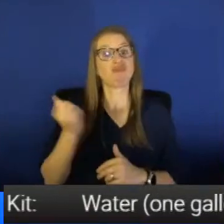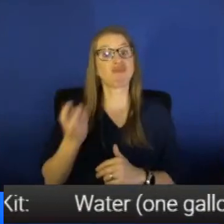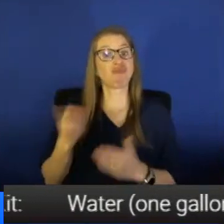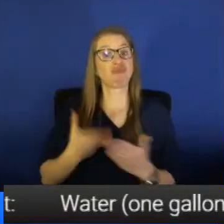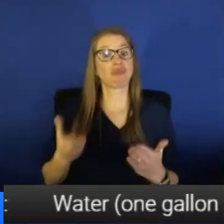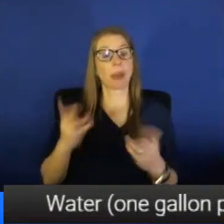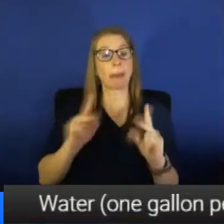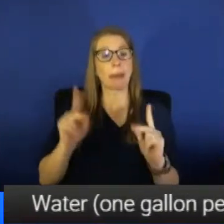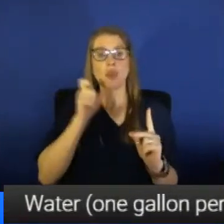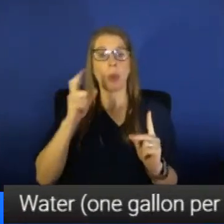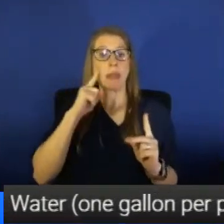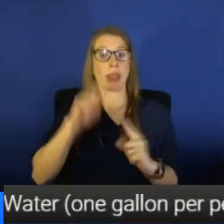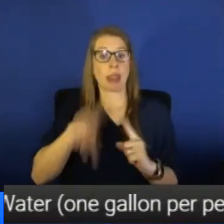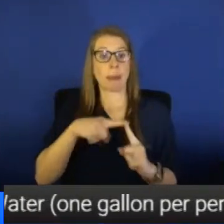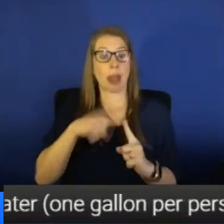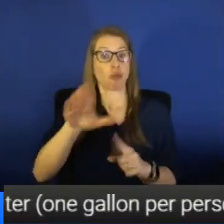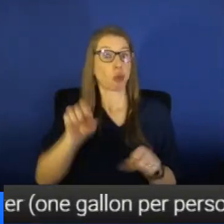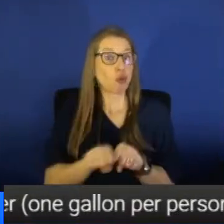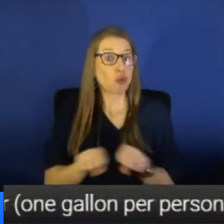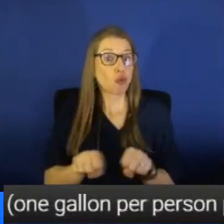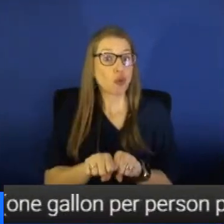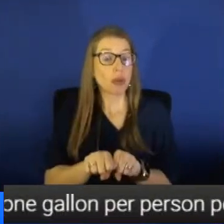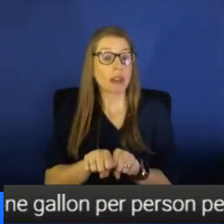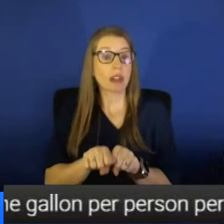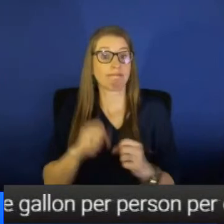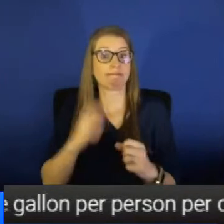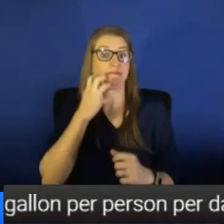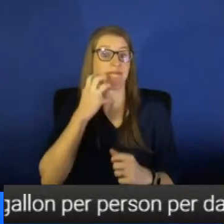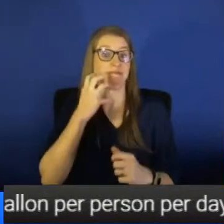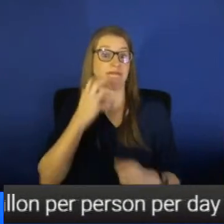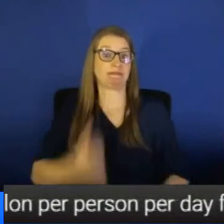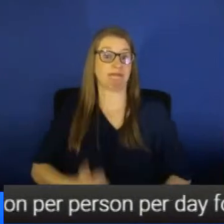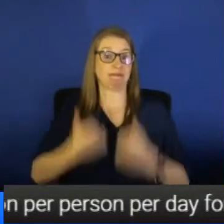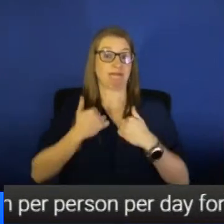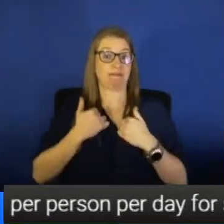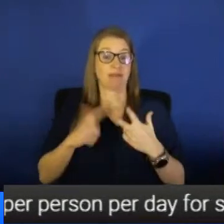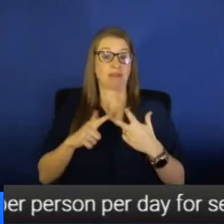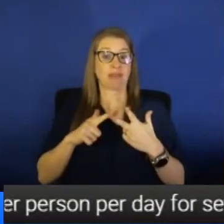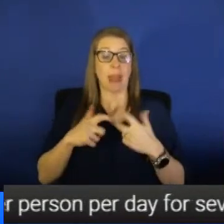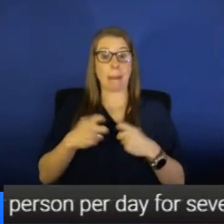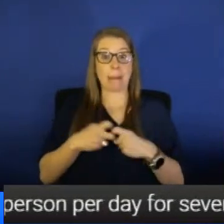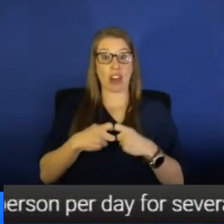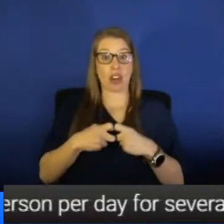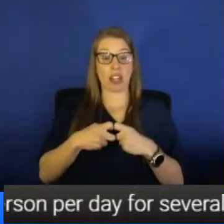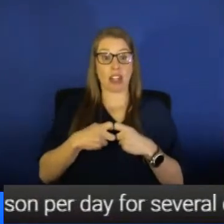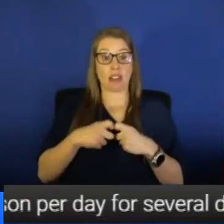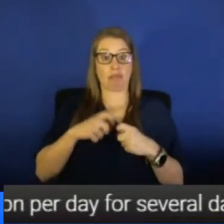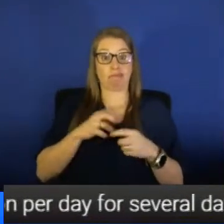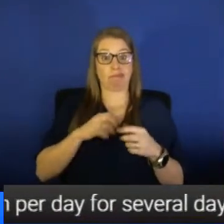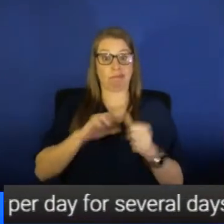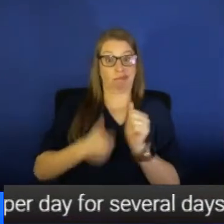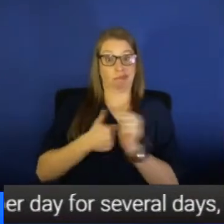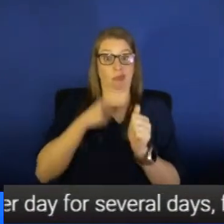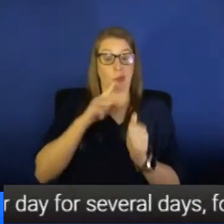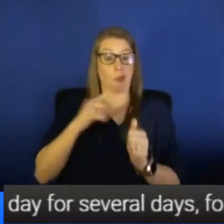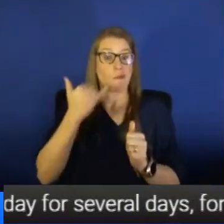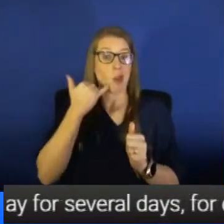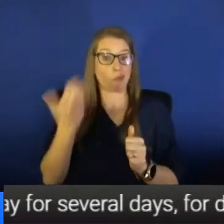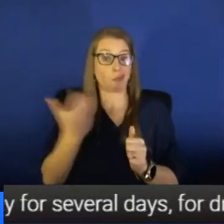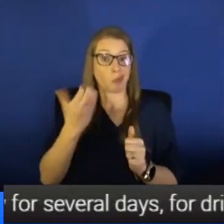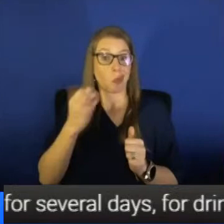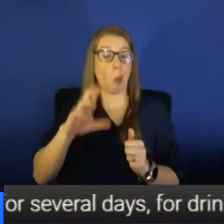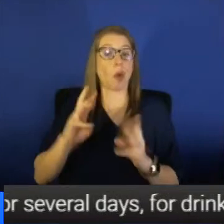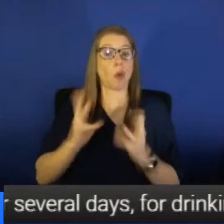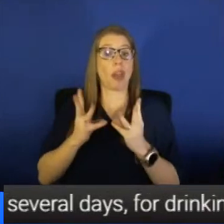about are actually your shoes, heavy blankets, battery backups for your phone, or your weather radio if you have it. That way you can